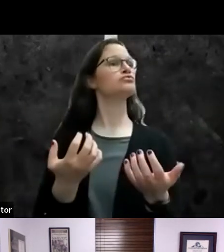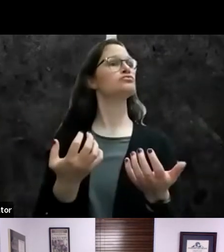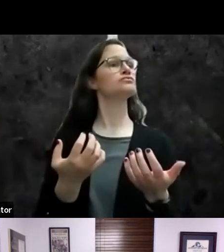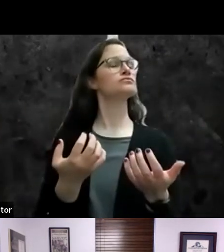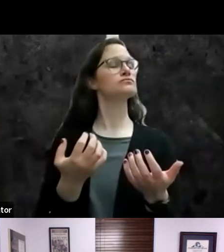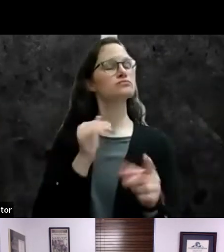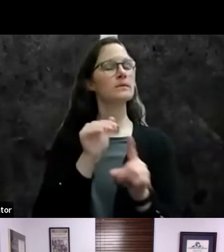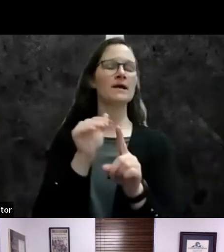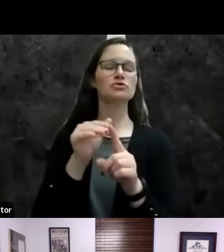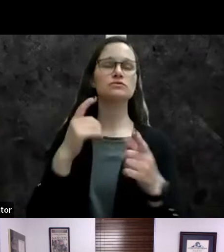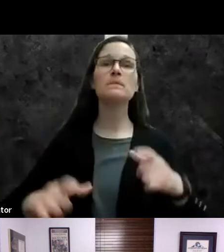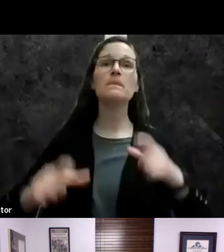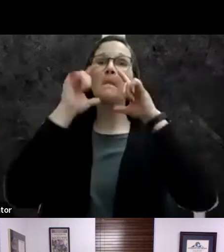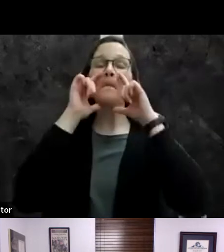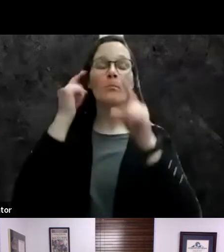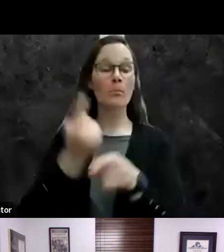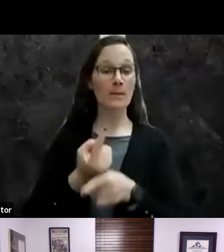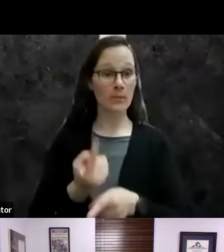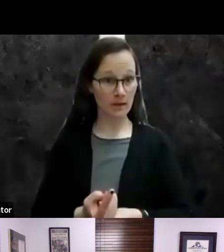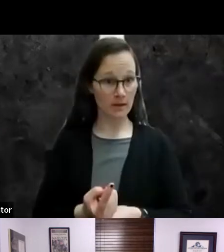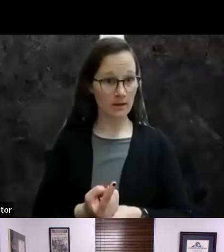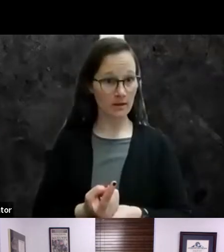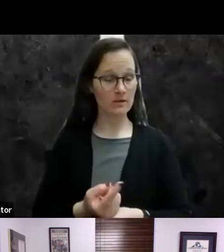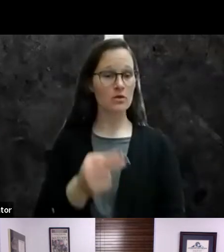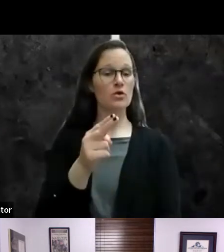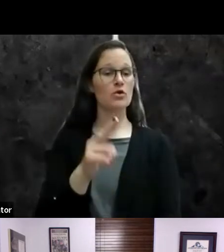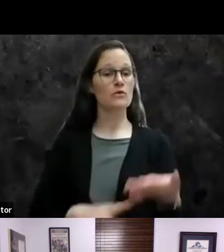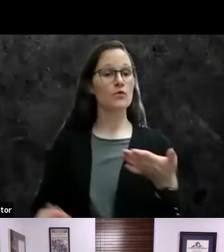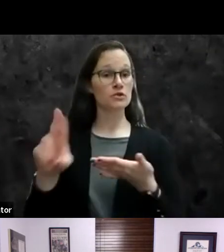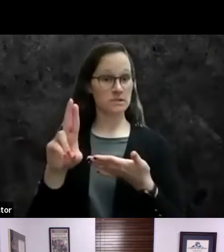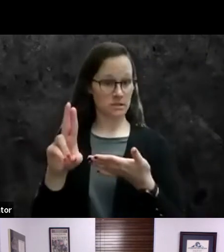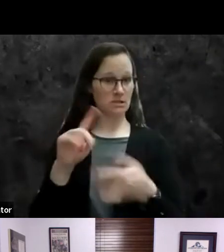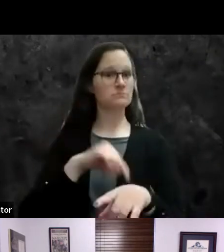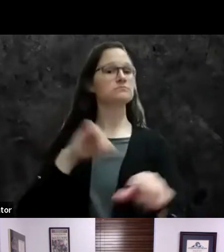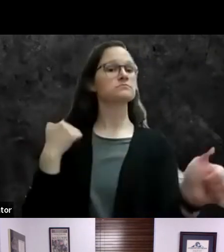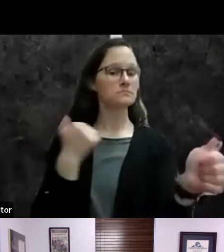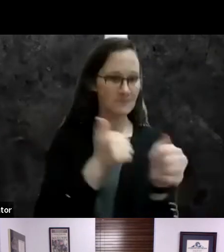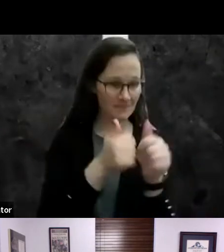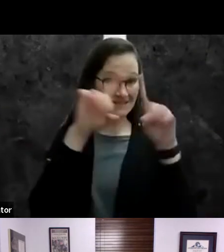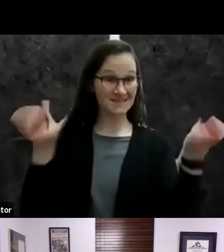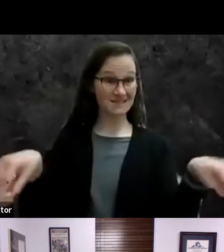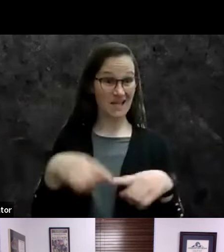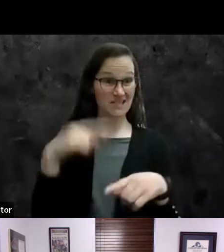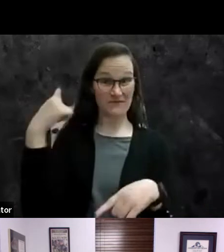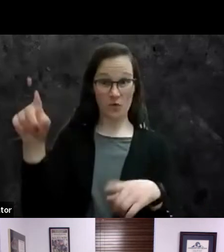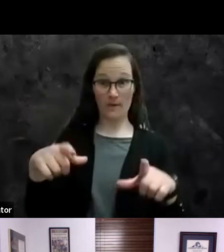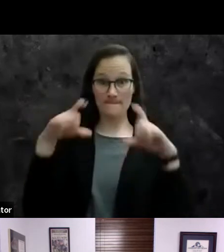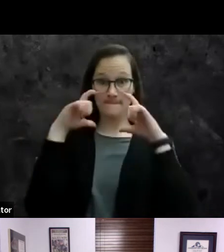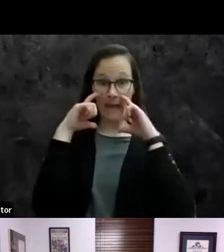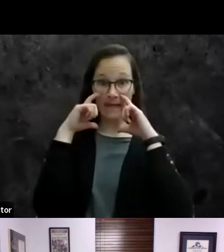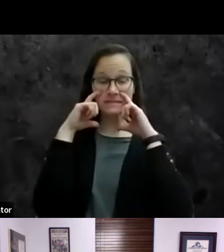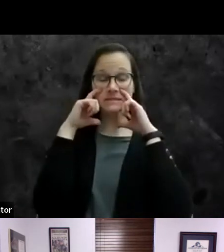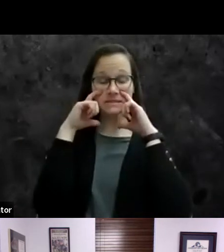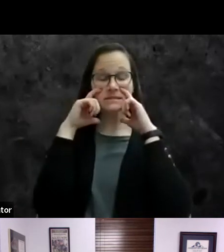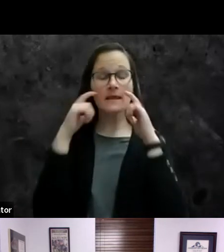mask. I do want to point out that the university has updated some of its signages on mask, and the mask